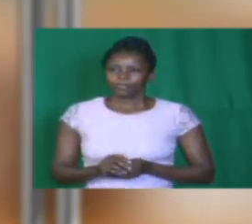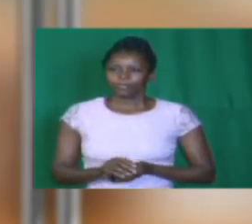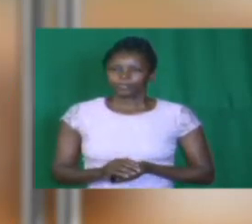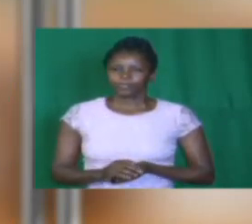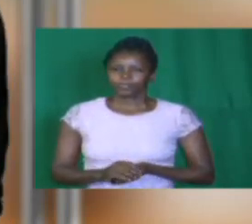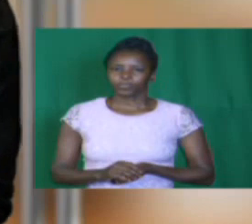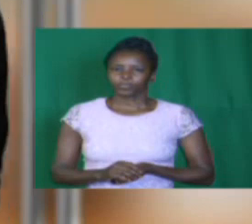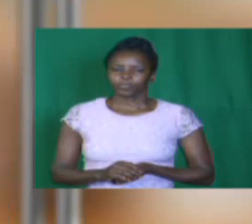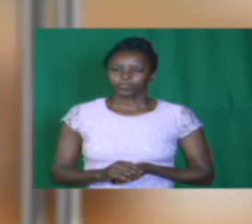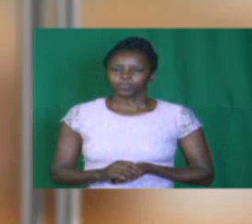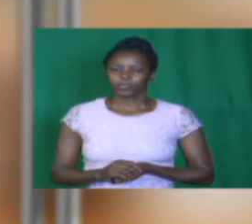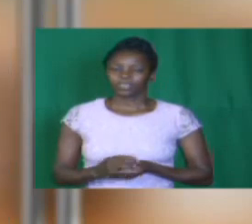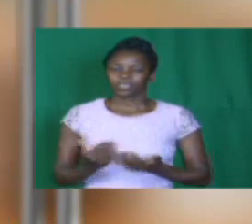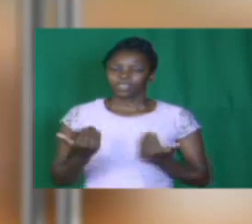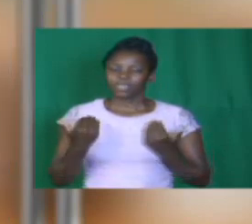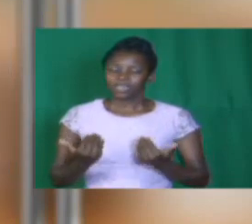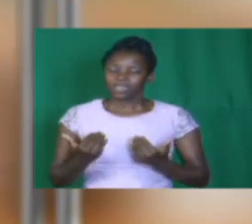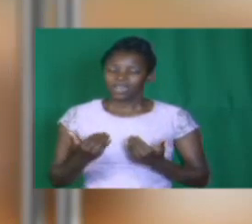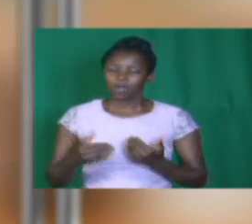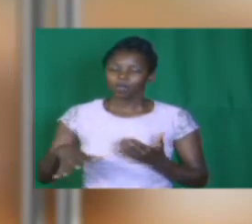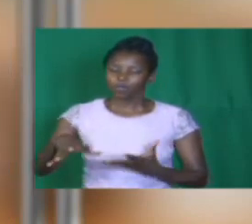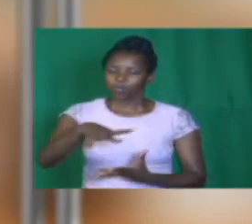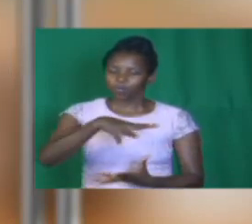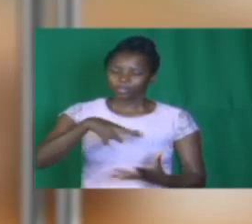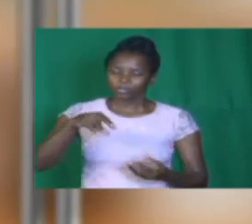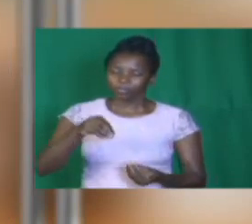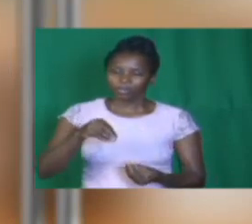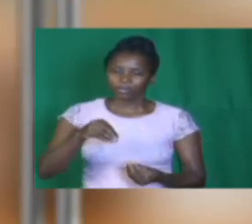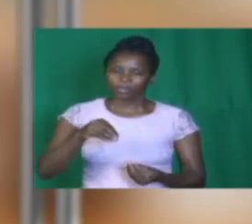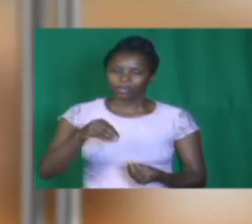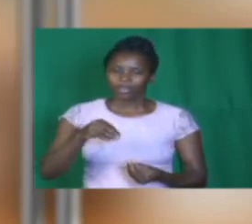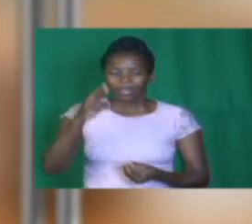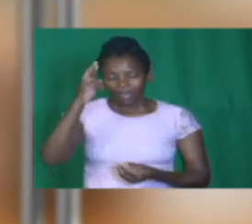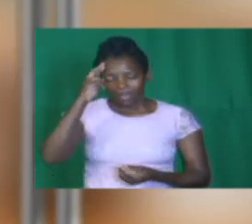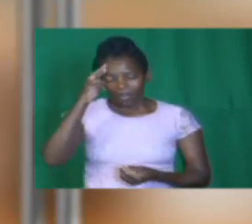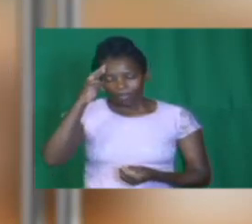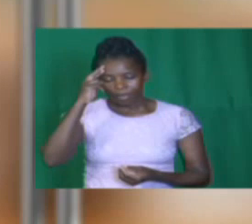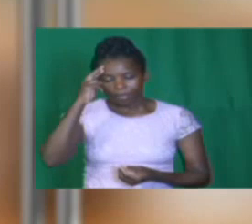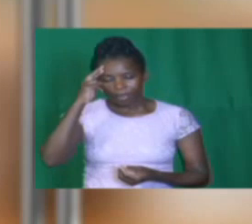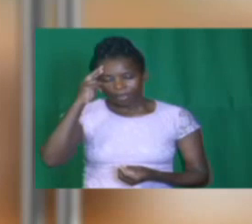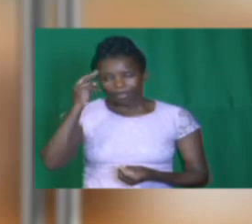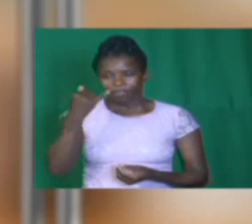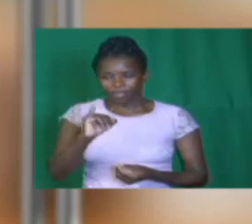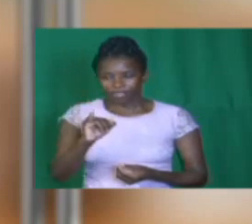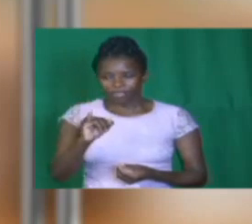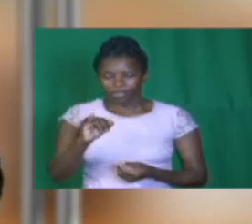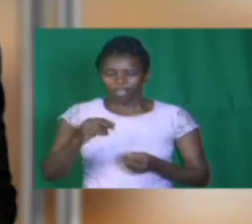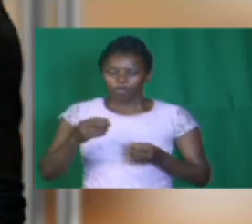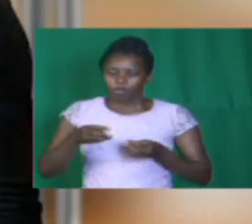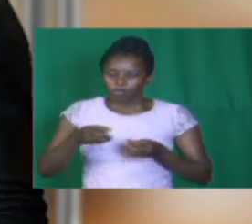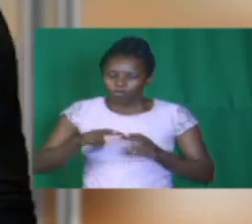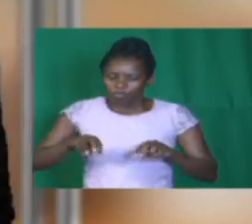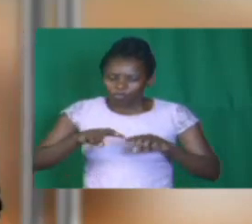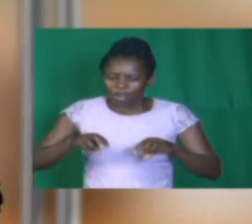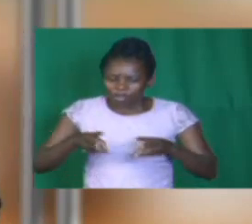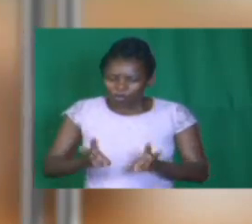So, in conclusion, learner, you have to remember what we said at the beginning. We said we are looking for a way of working